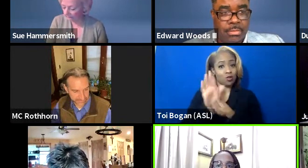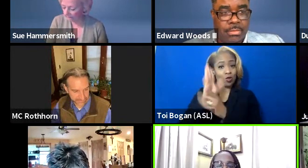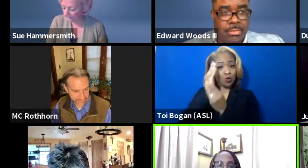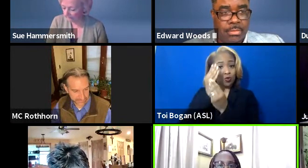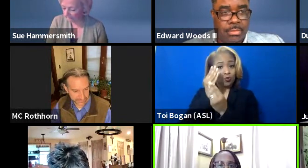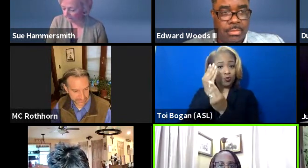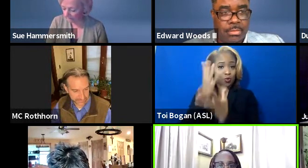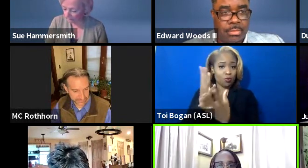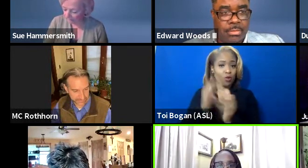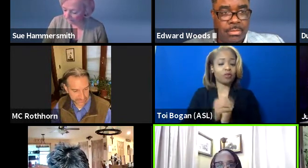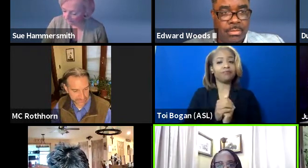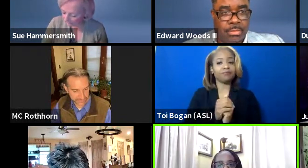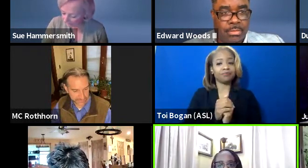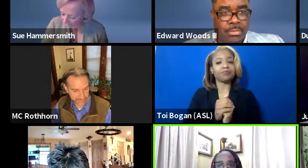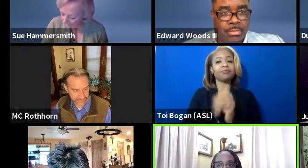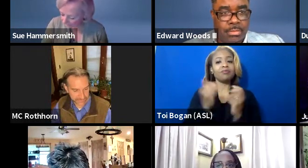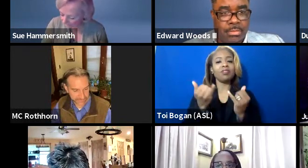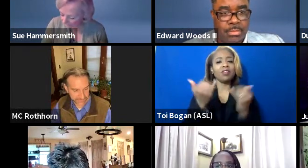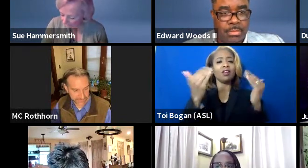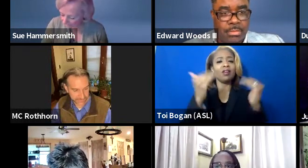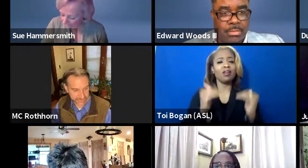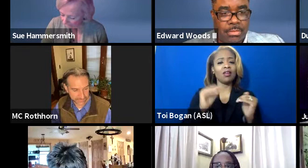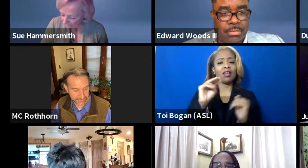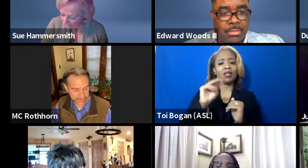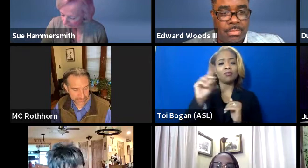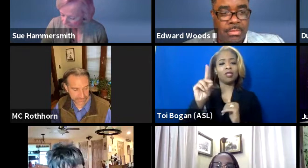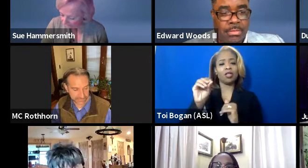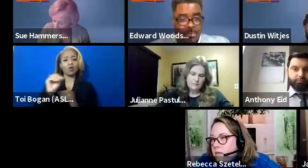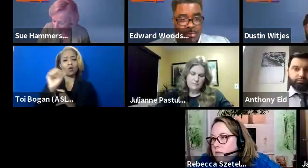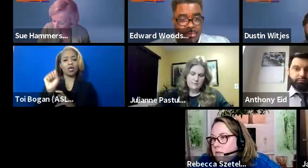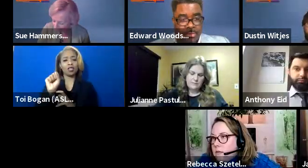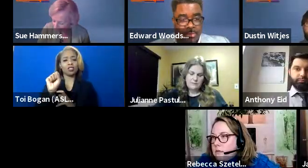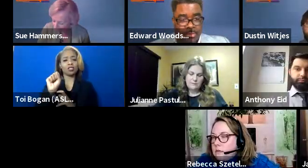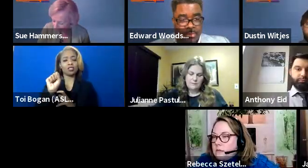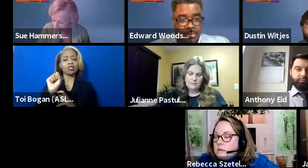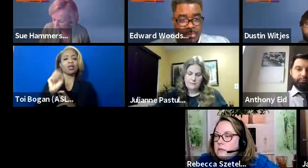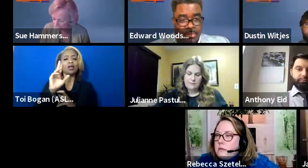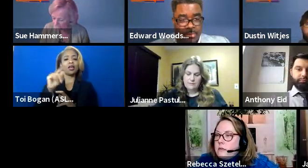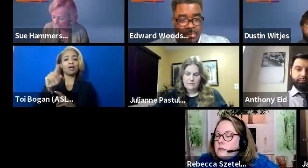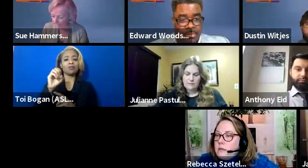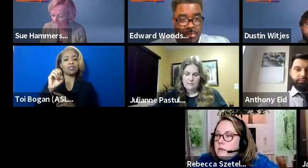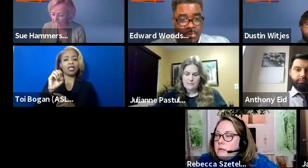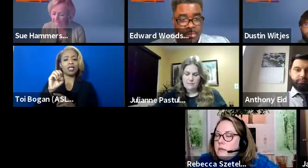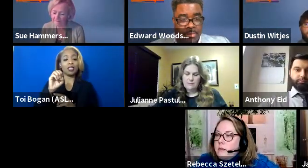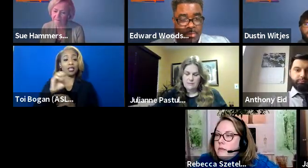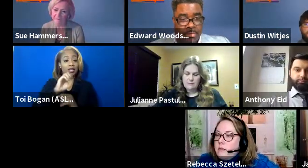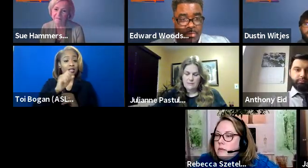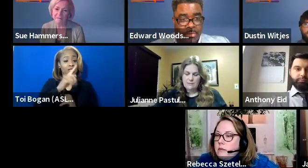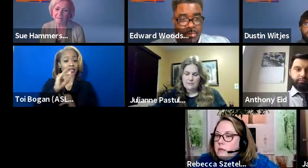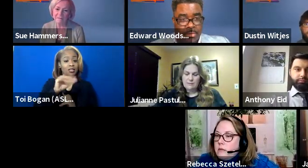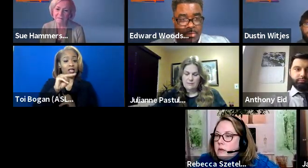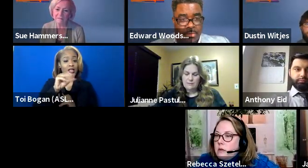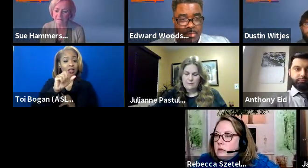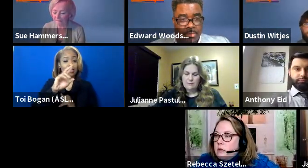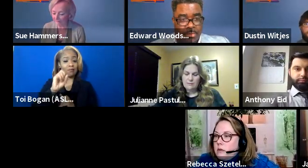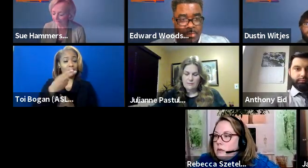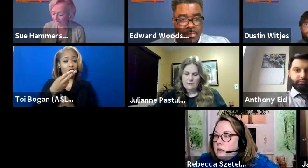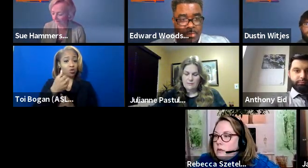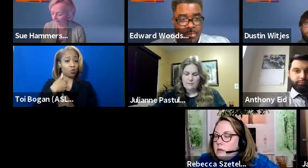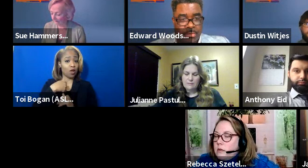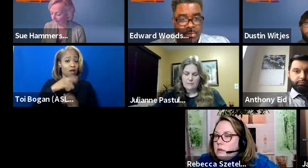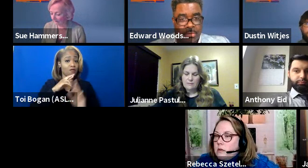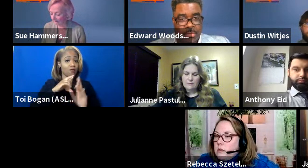moving on to MDOS updates. Ms. Sally Marsh, do you have a report or something that we need to